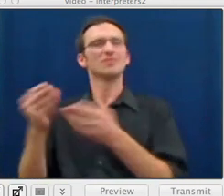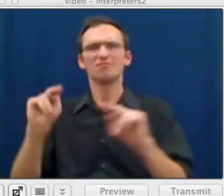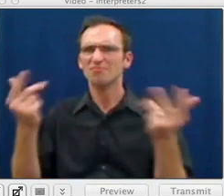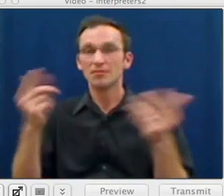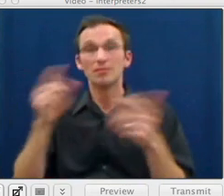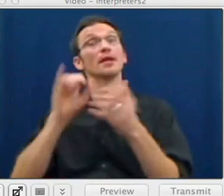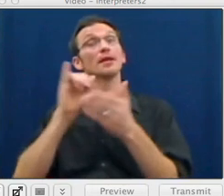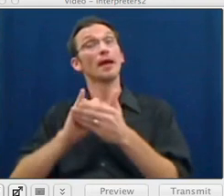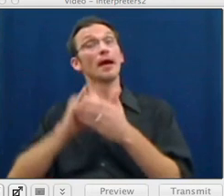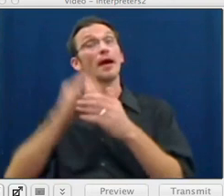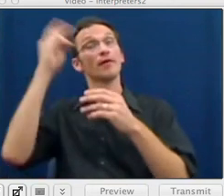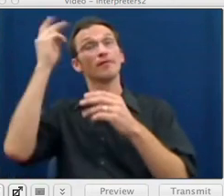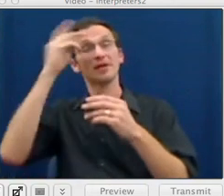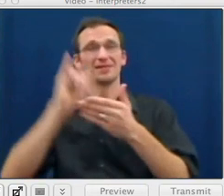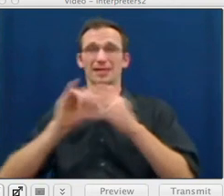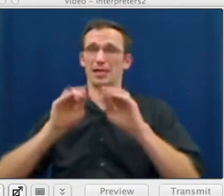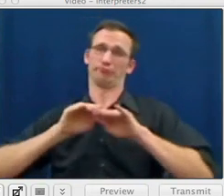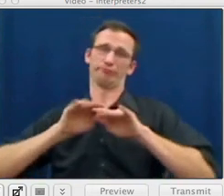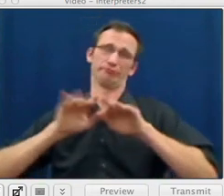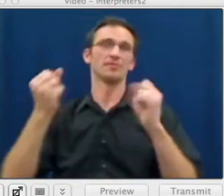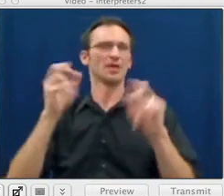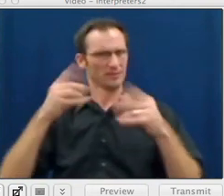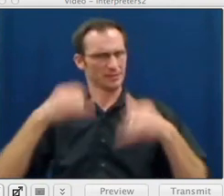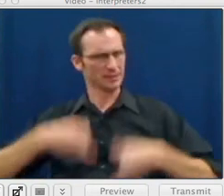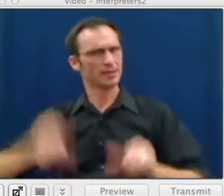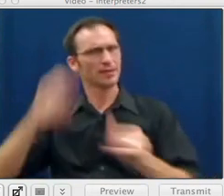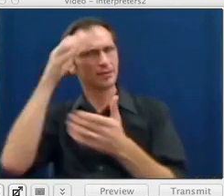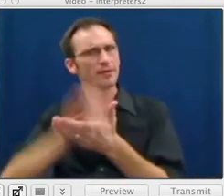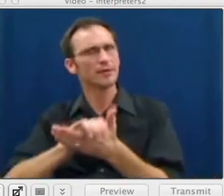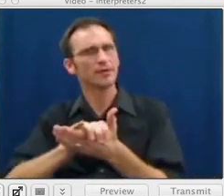pervasive. And in the first presentation, I suggested that we